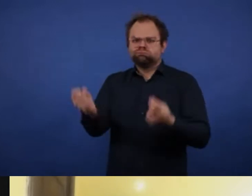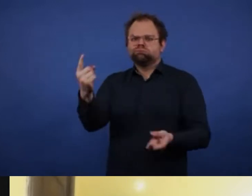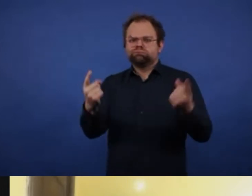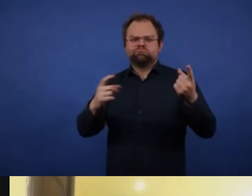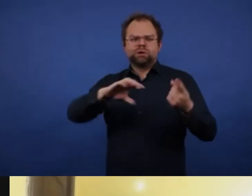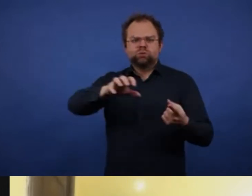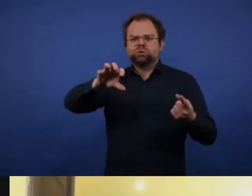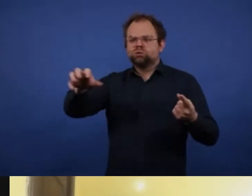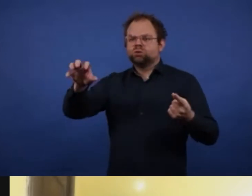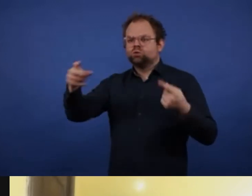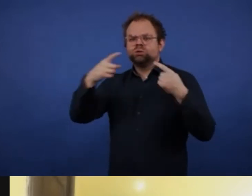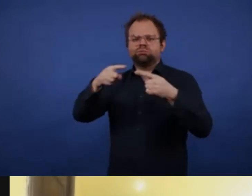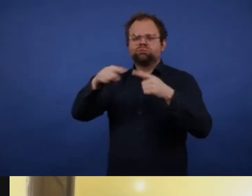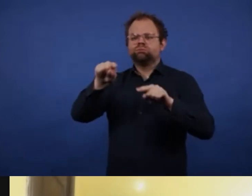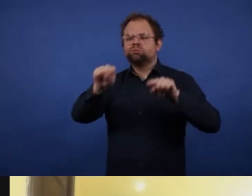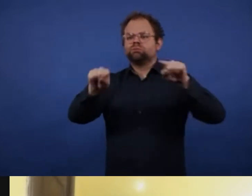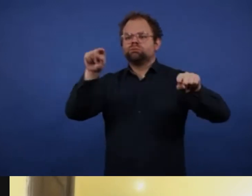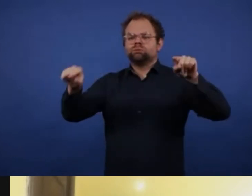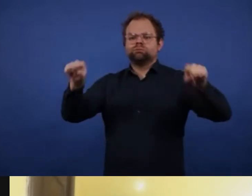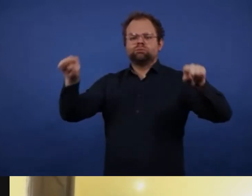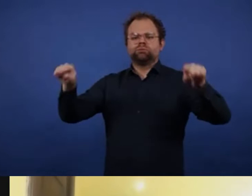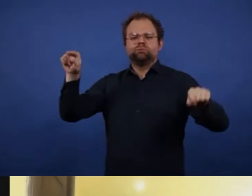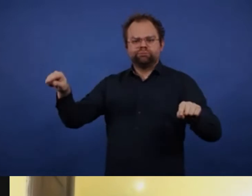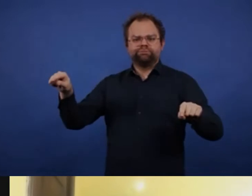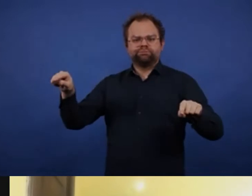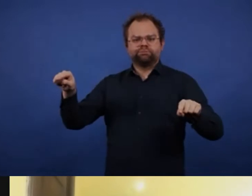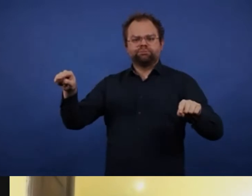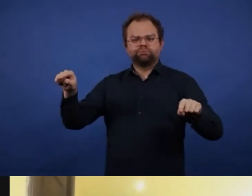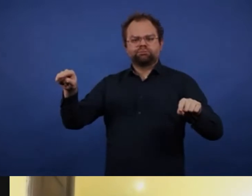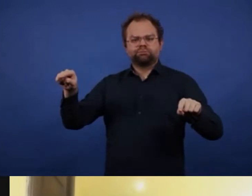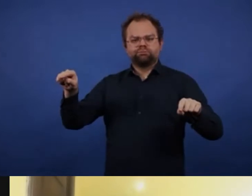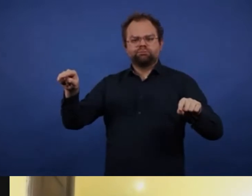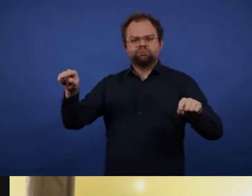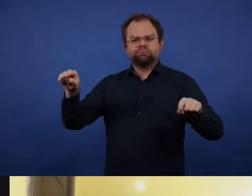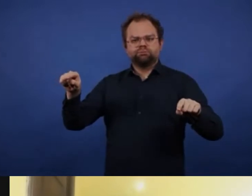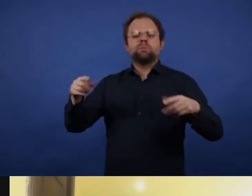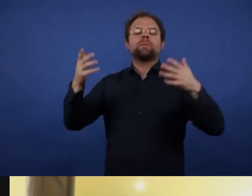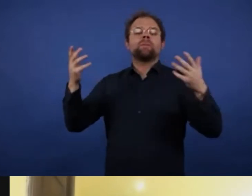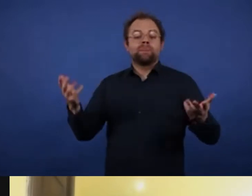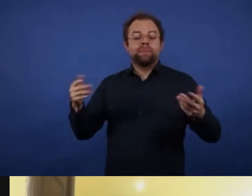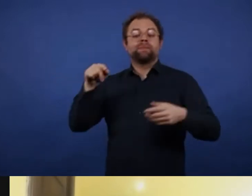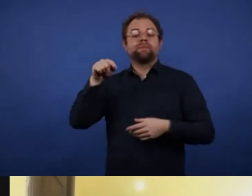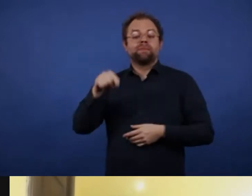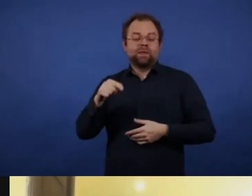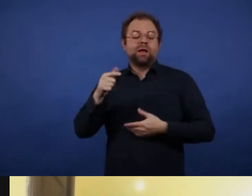Of course, this will give us a greater impetus in order to look for better solutions.